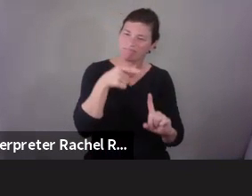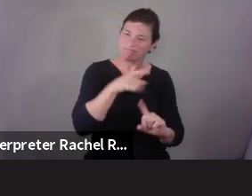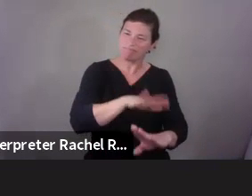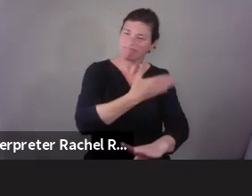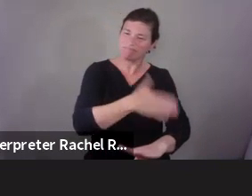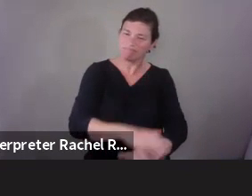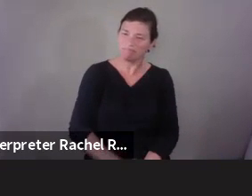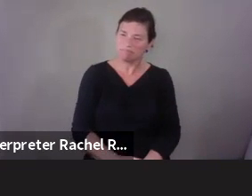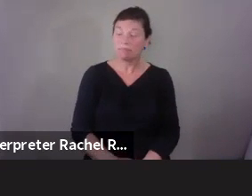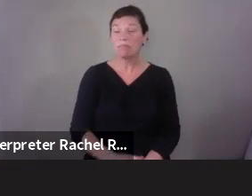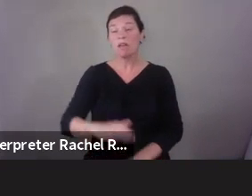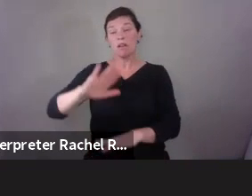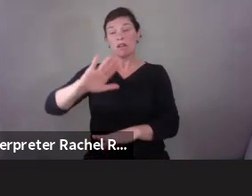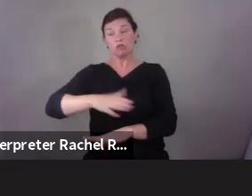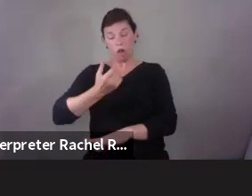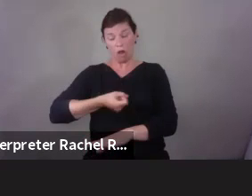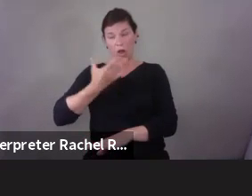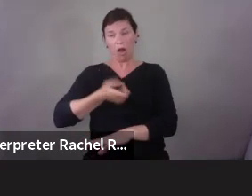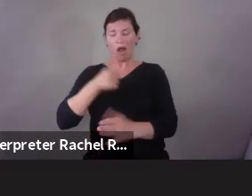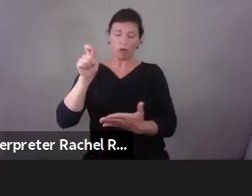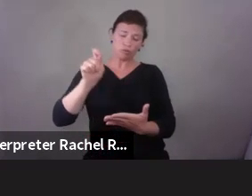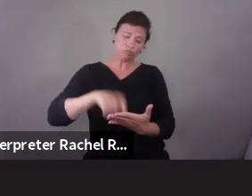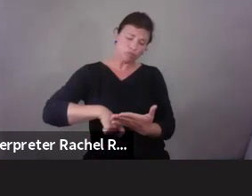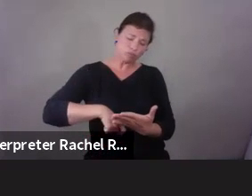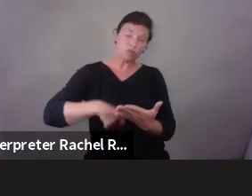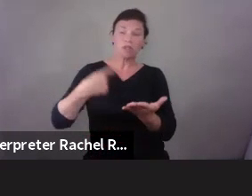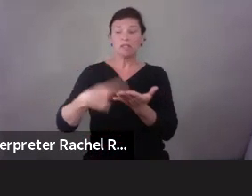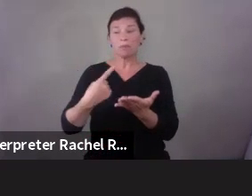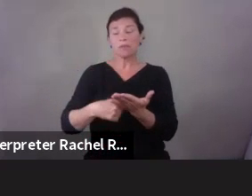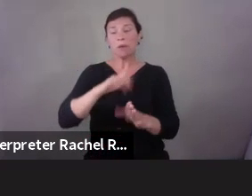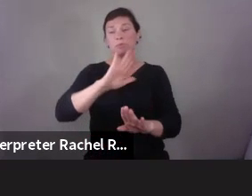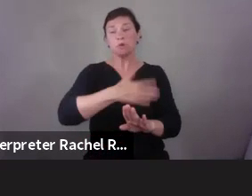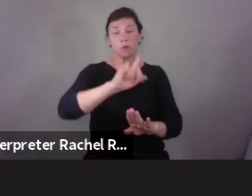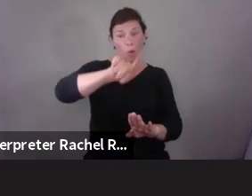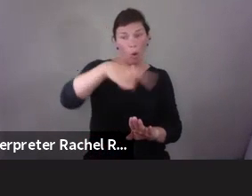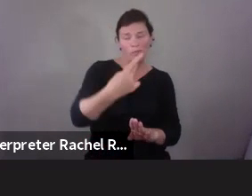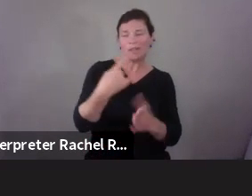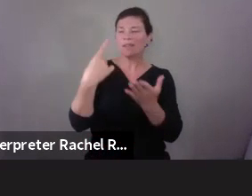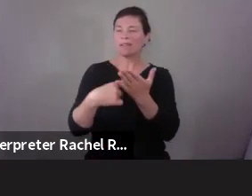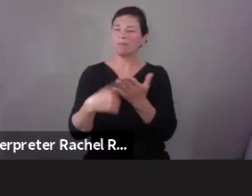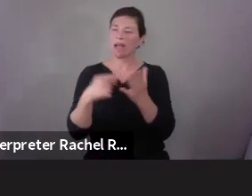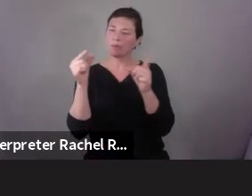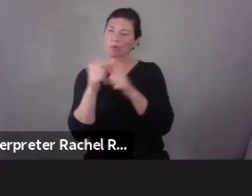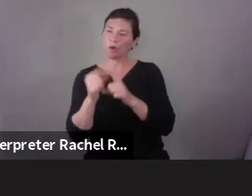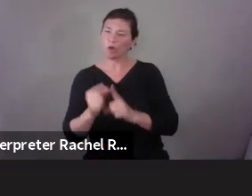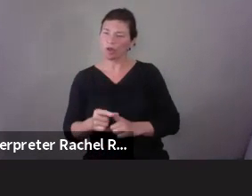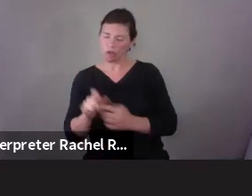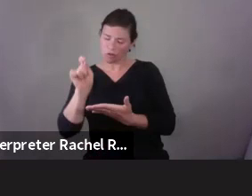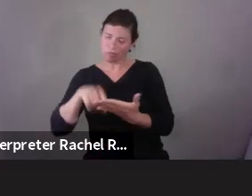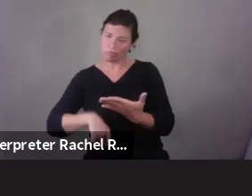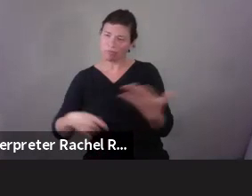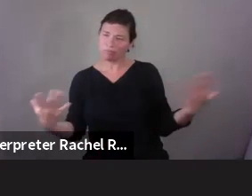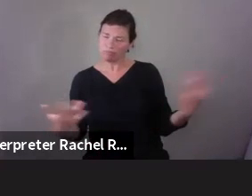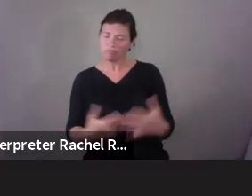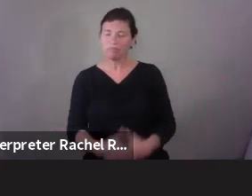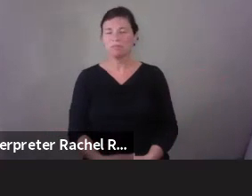I write songs, sometimes with lyrics, and usually the lyrics are, I